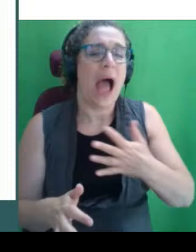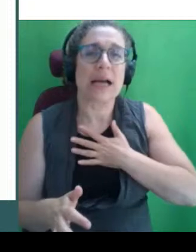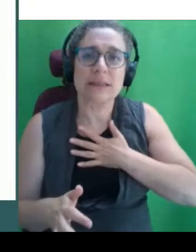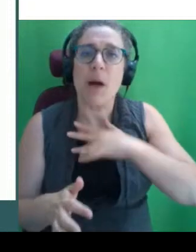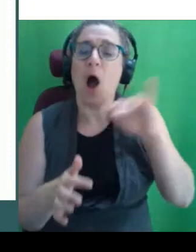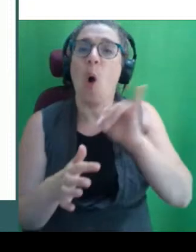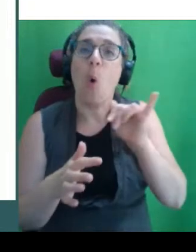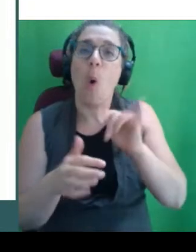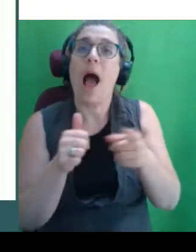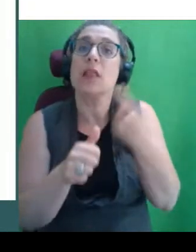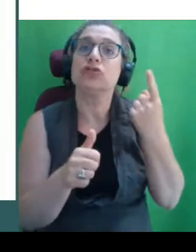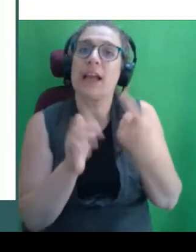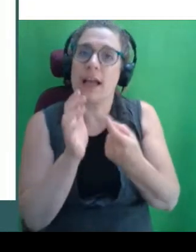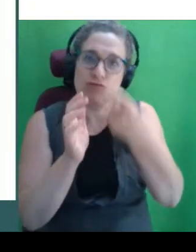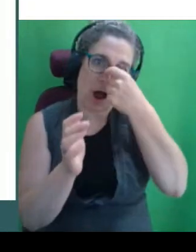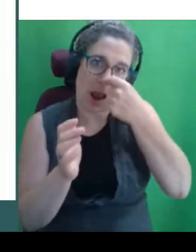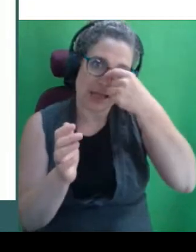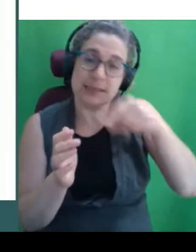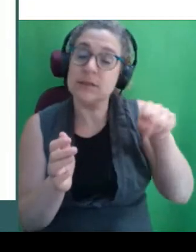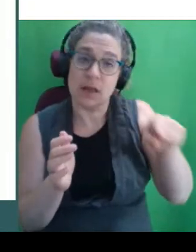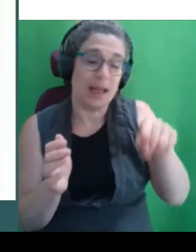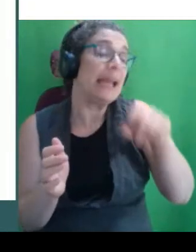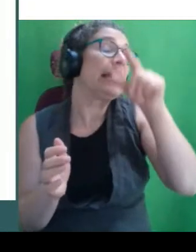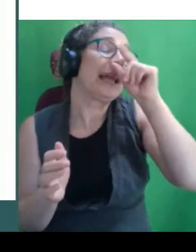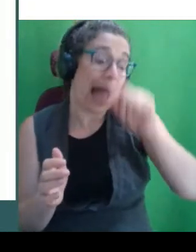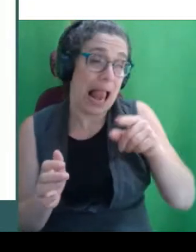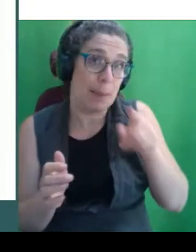be hugely